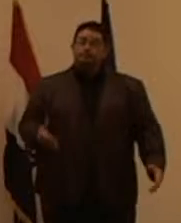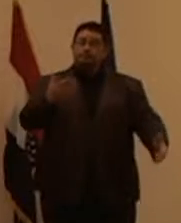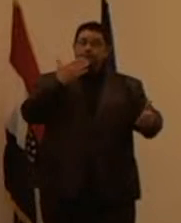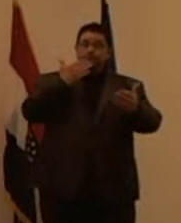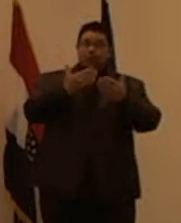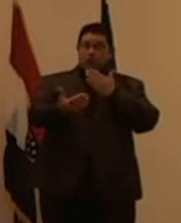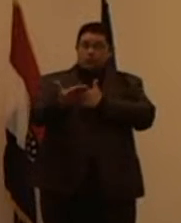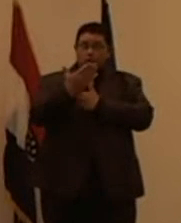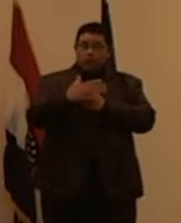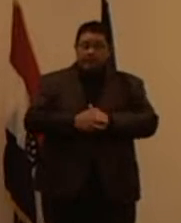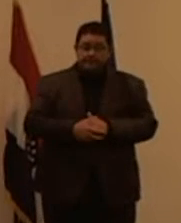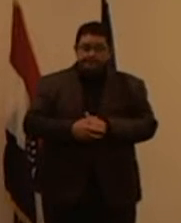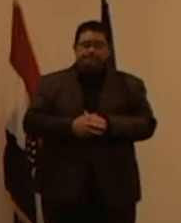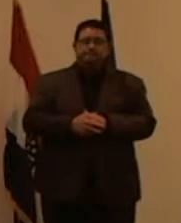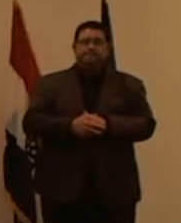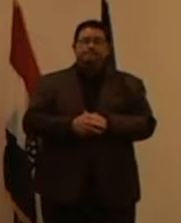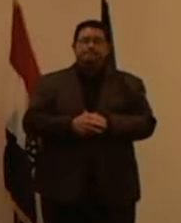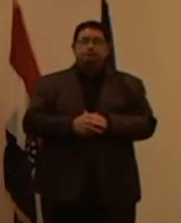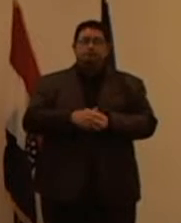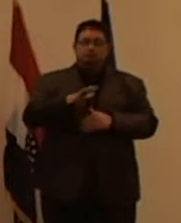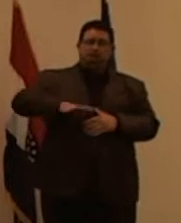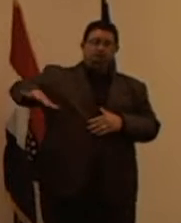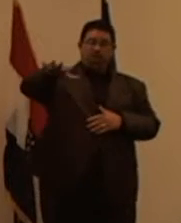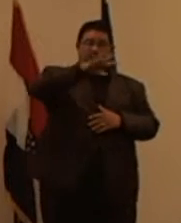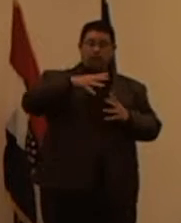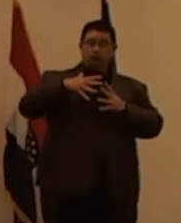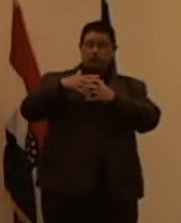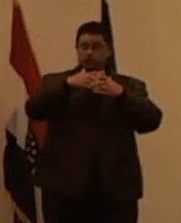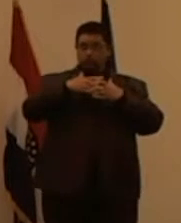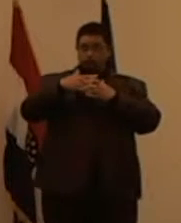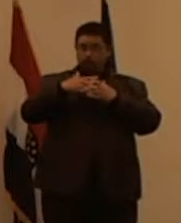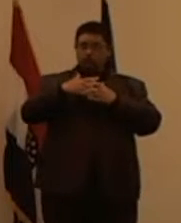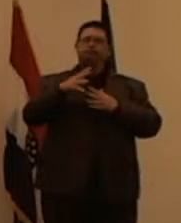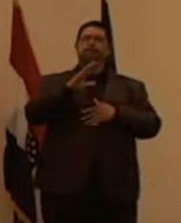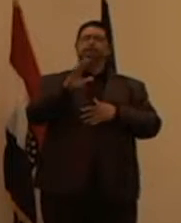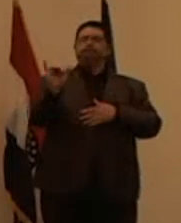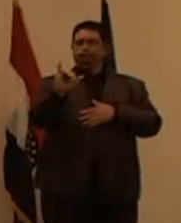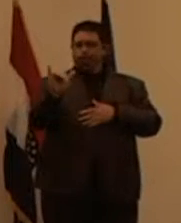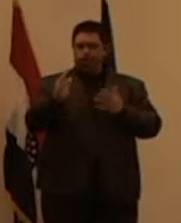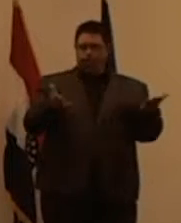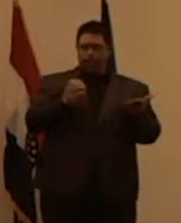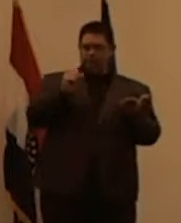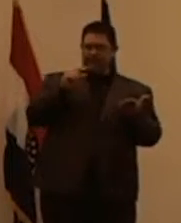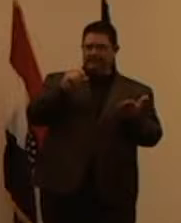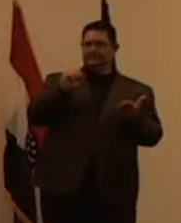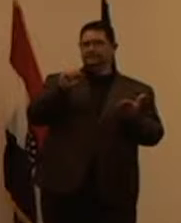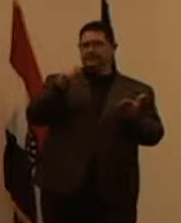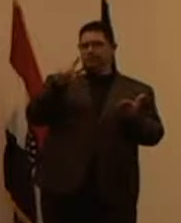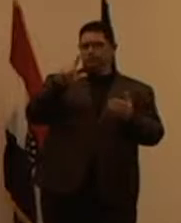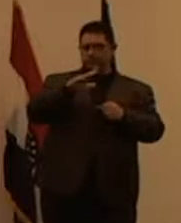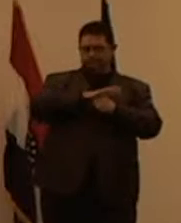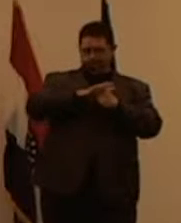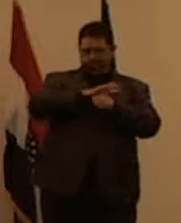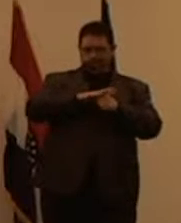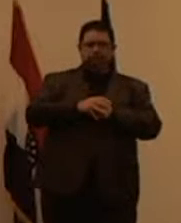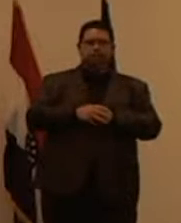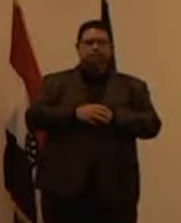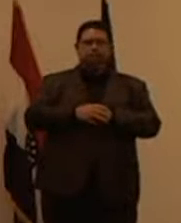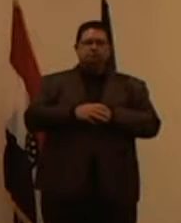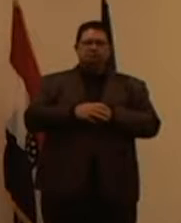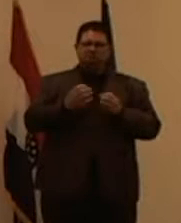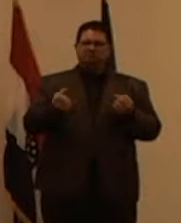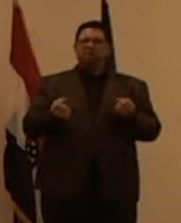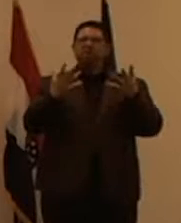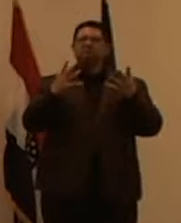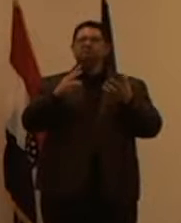Good morning. Across the country and here in St. Louis County, the number of COVID-19 cases